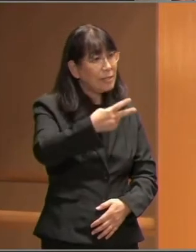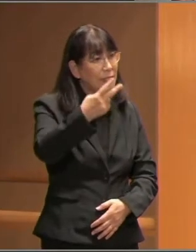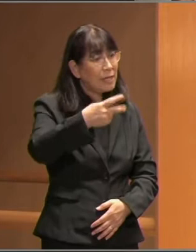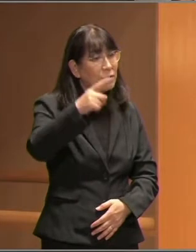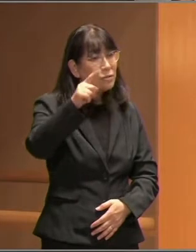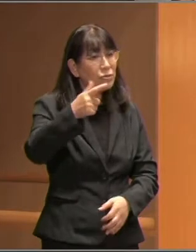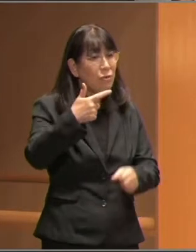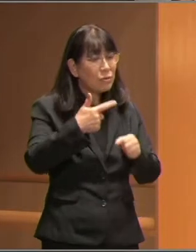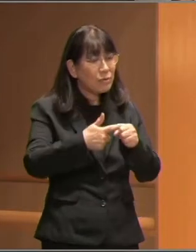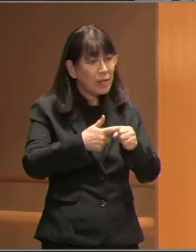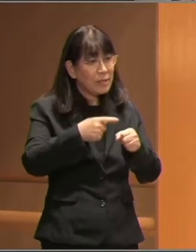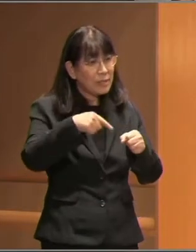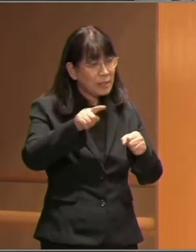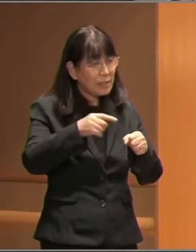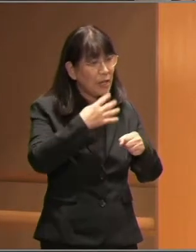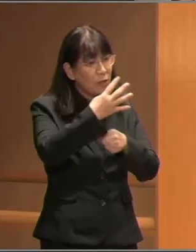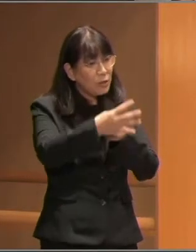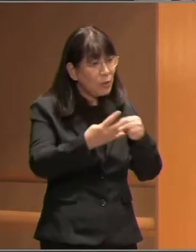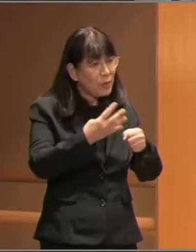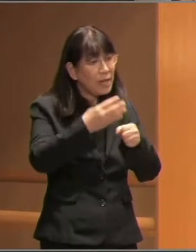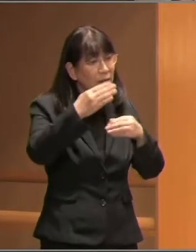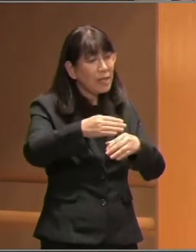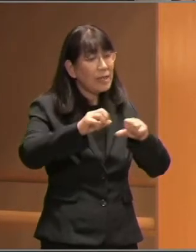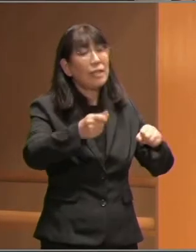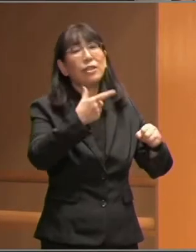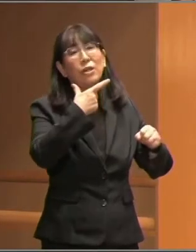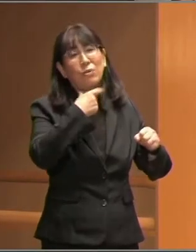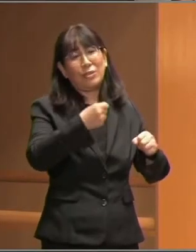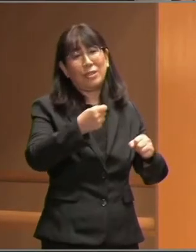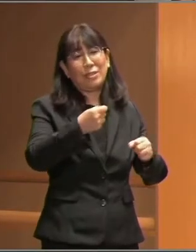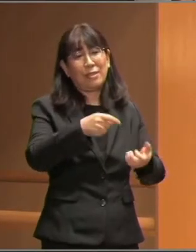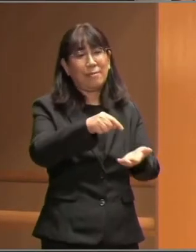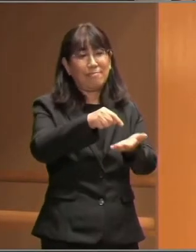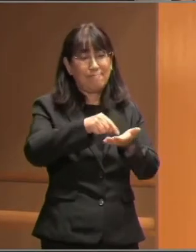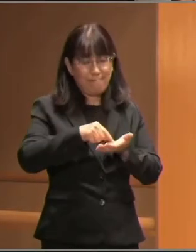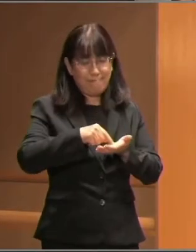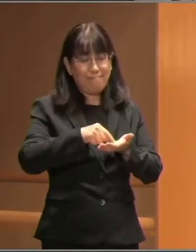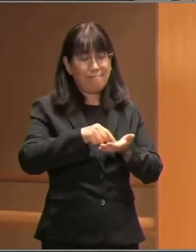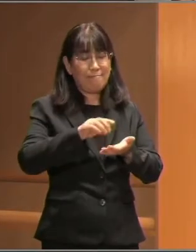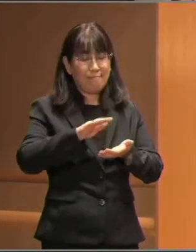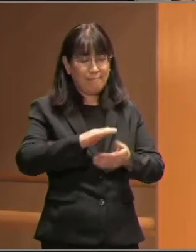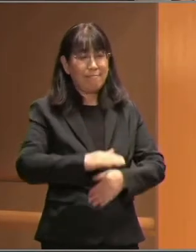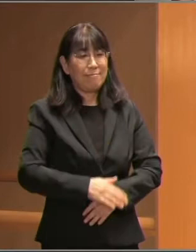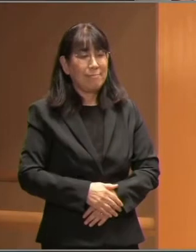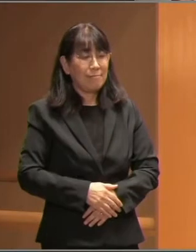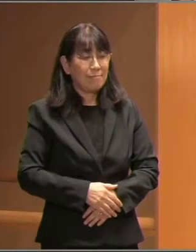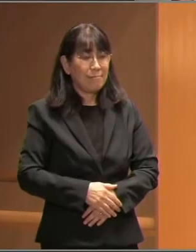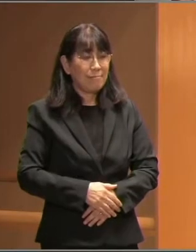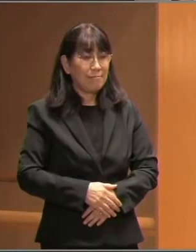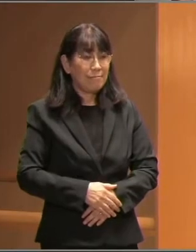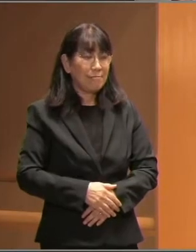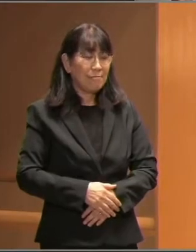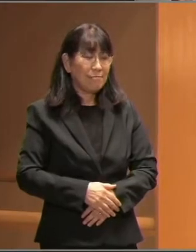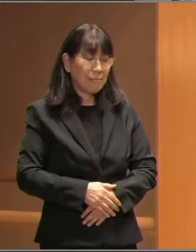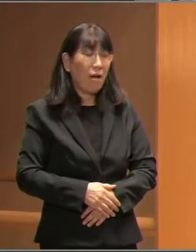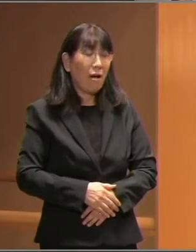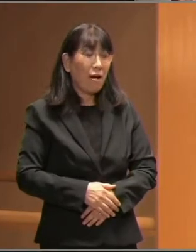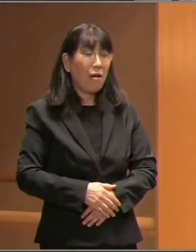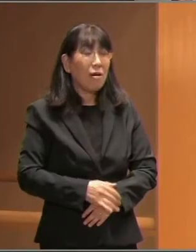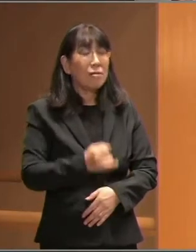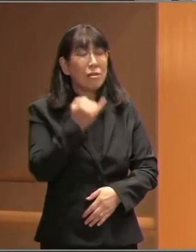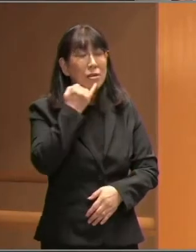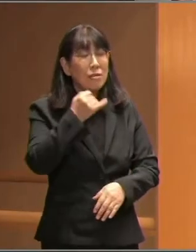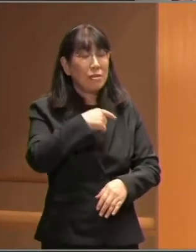In 2016, I joined this project, and in 4 years, we wanted to complete it. So